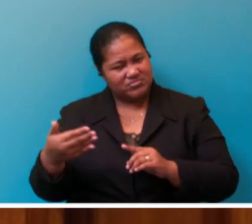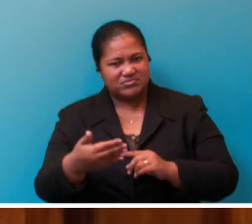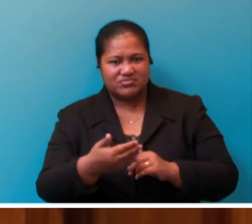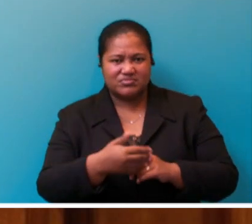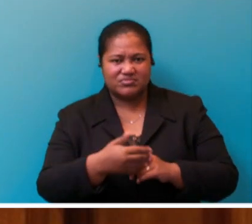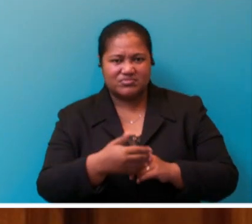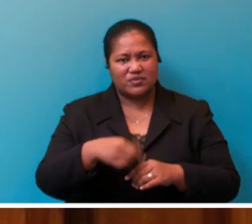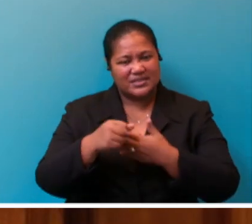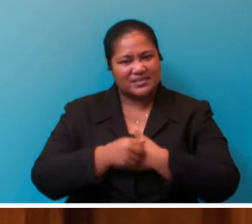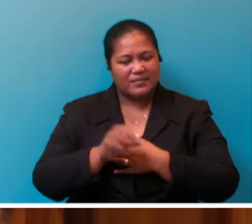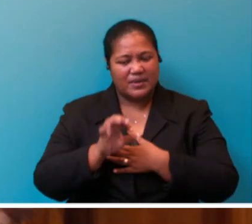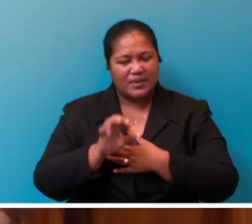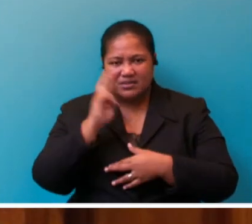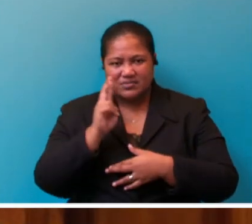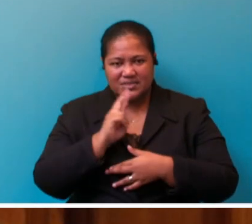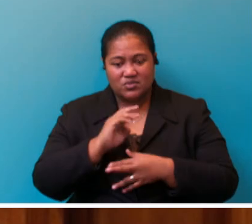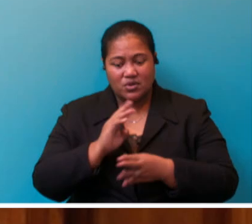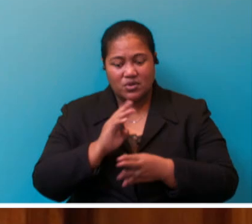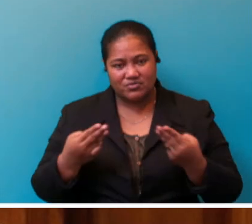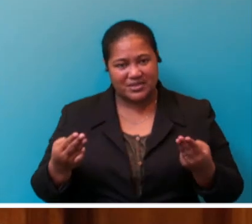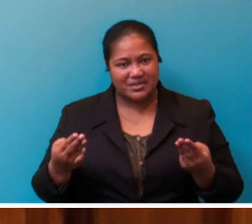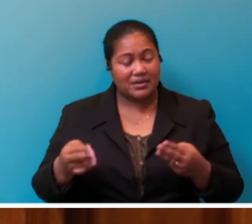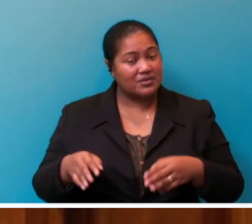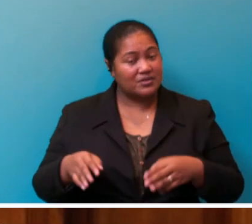minimizing risks to our marine environment.